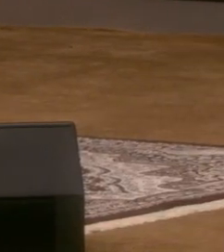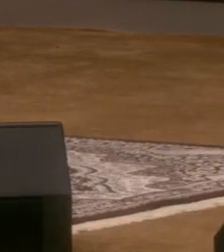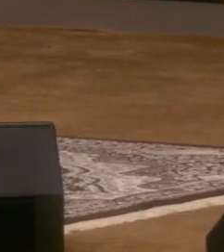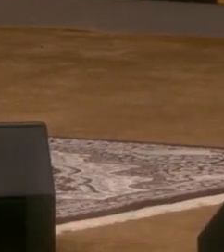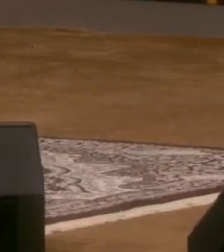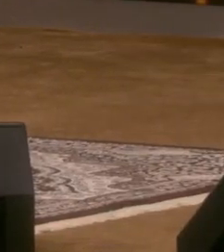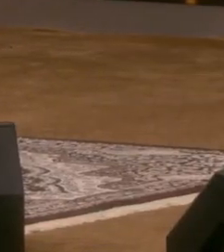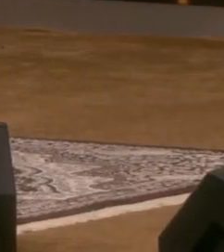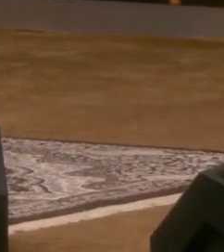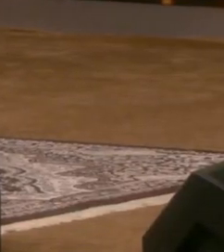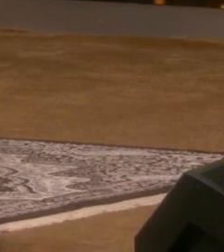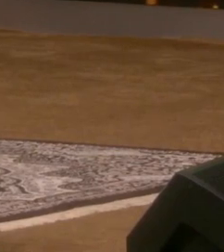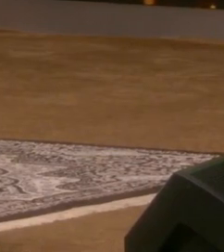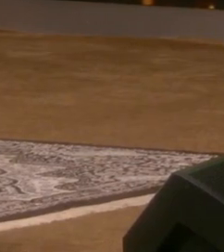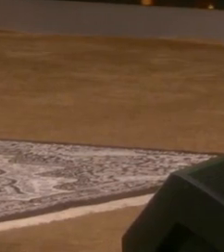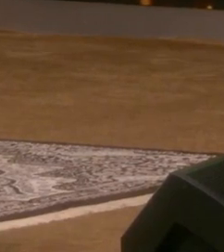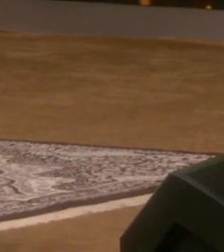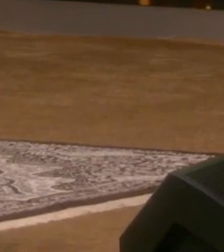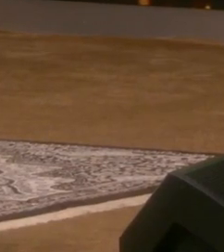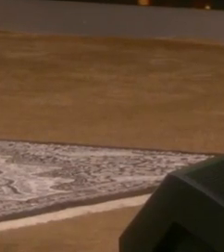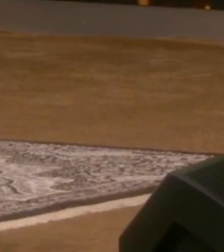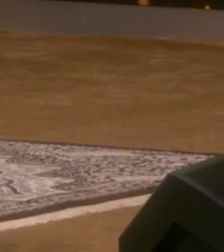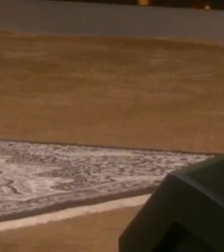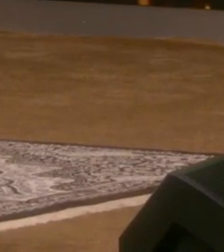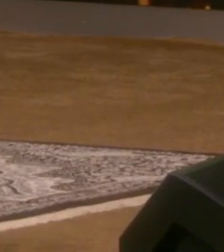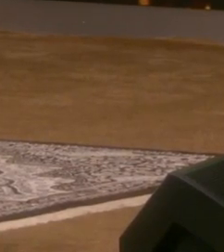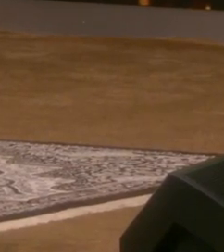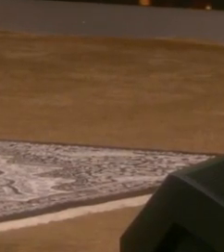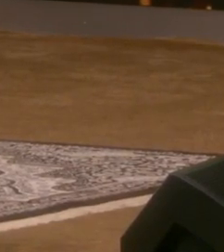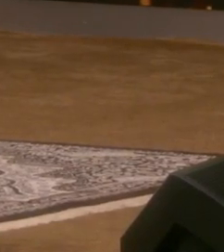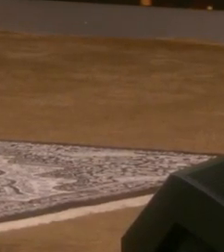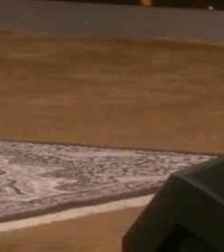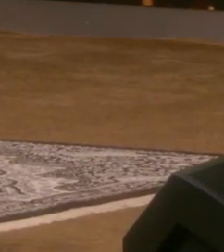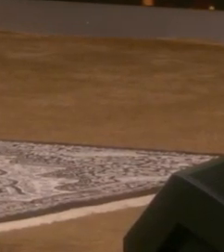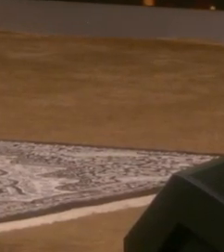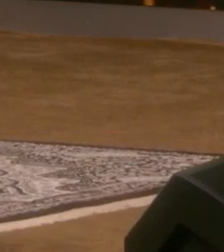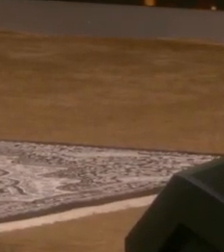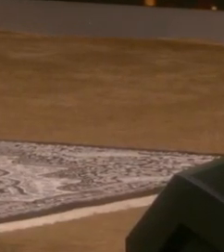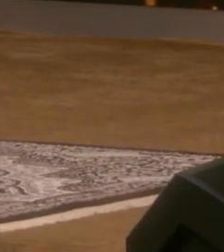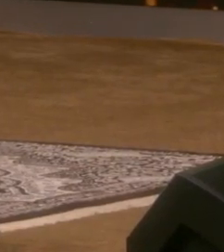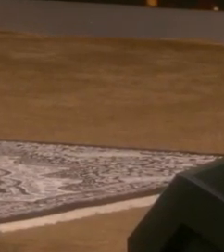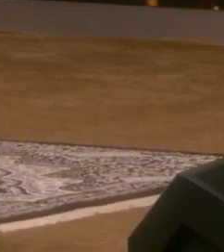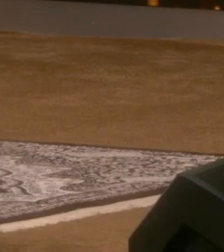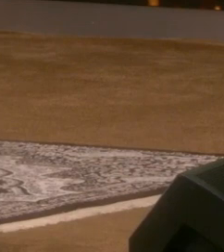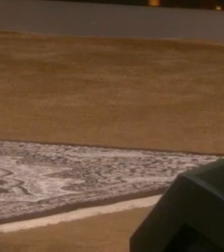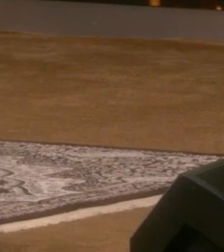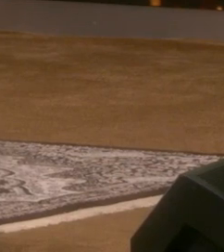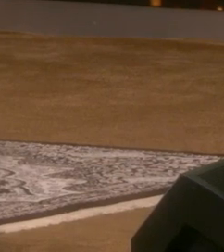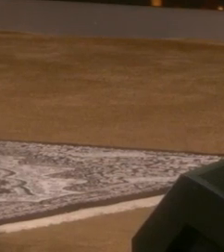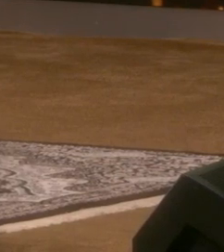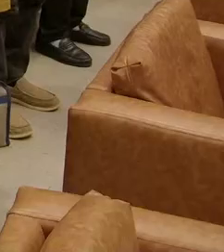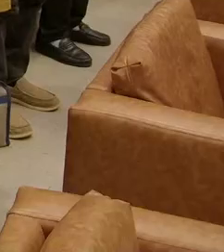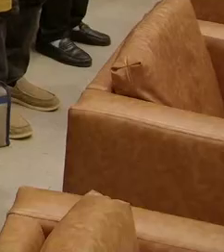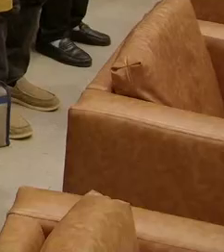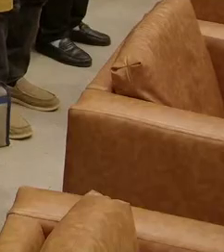to earnestly contend for the faith once delivered unto the saints in